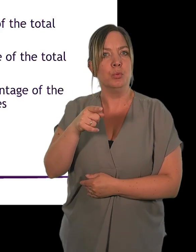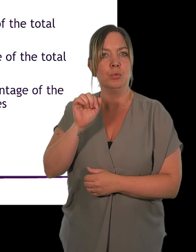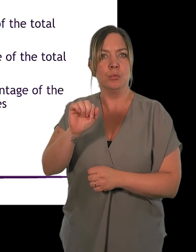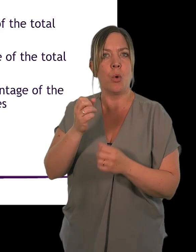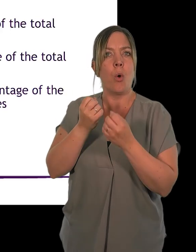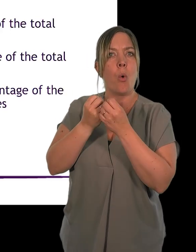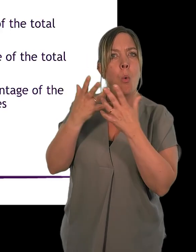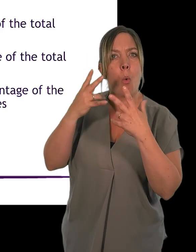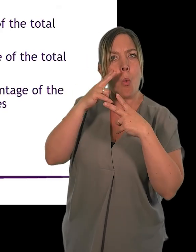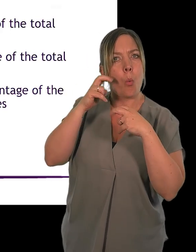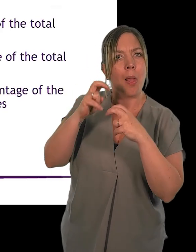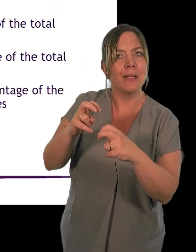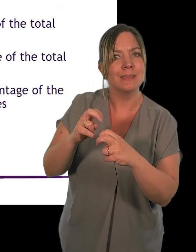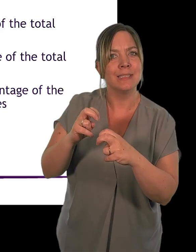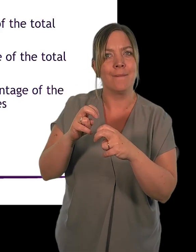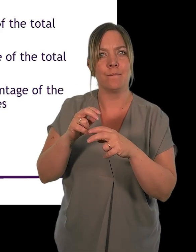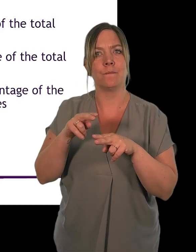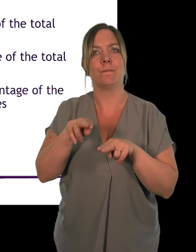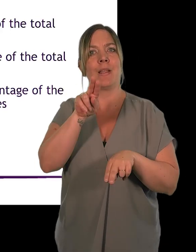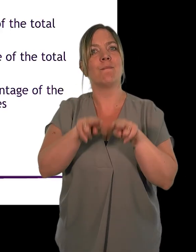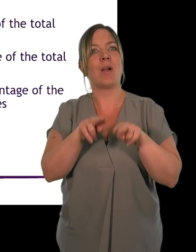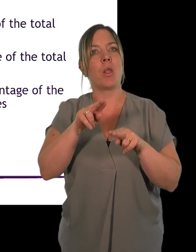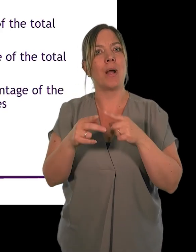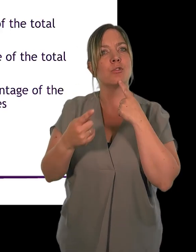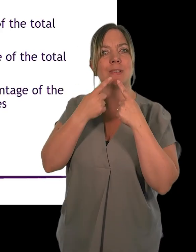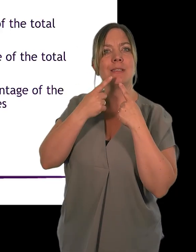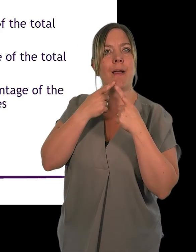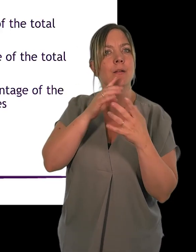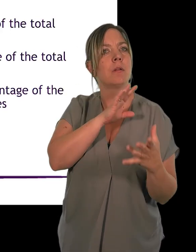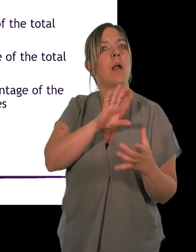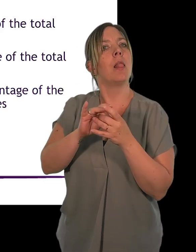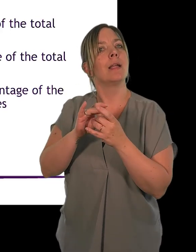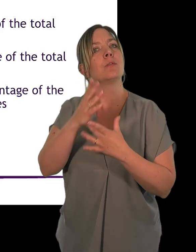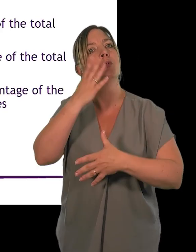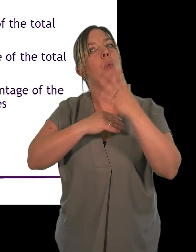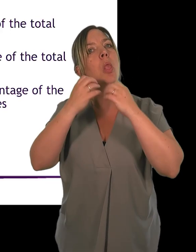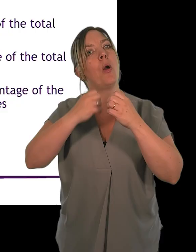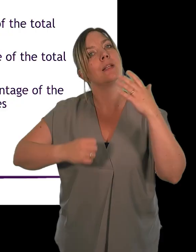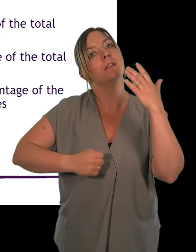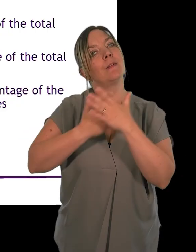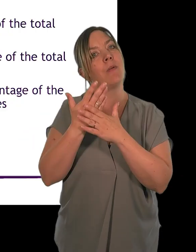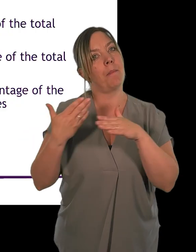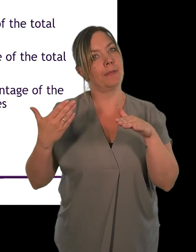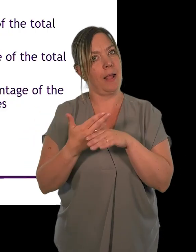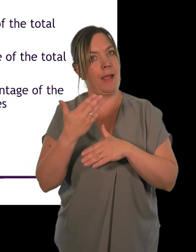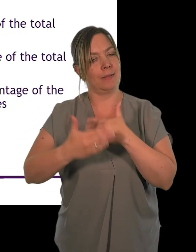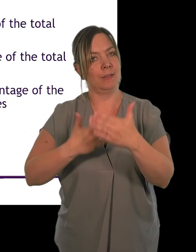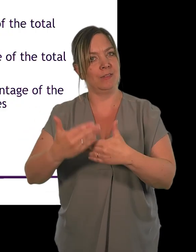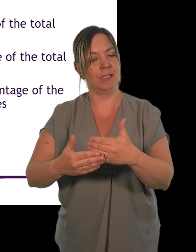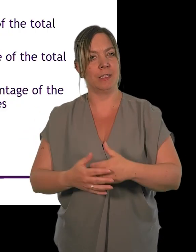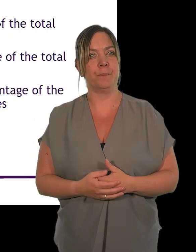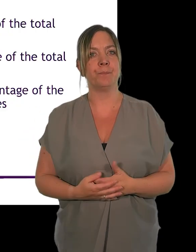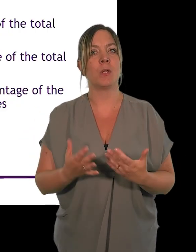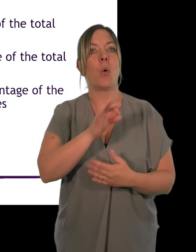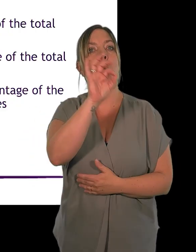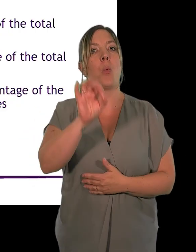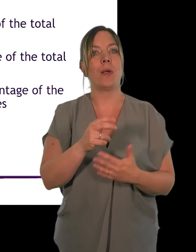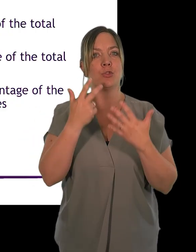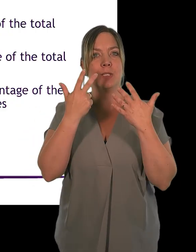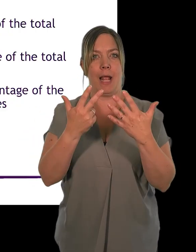So, question 8. Table 1 shows Technovara's turnover and recruitment data